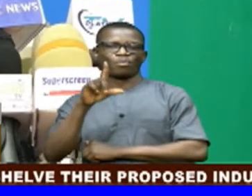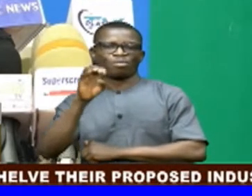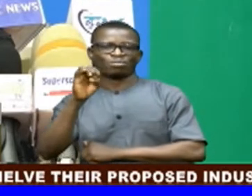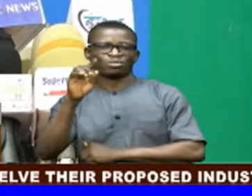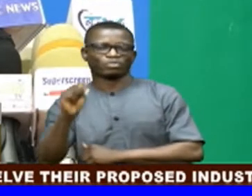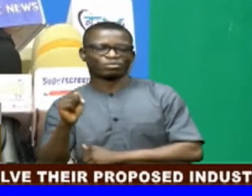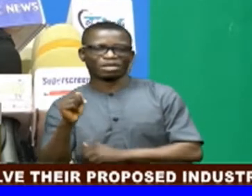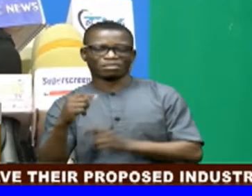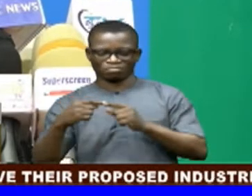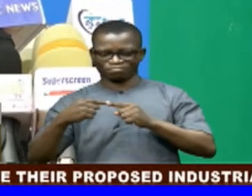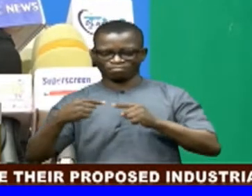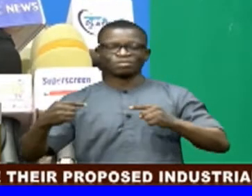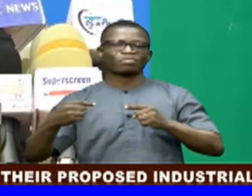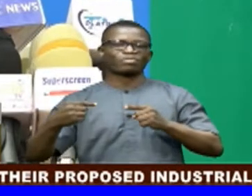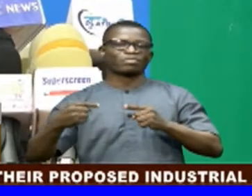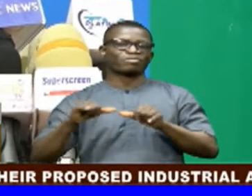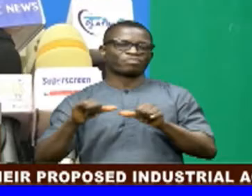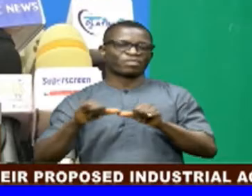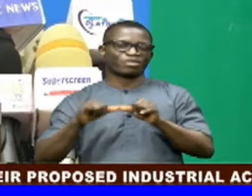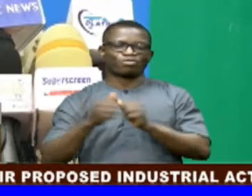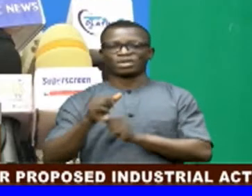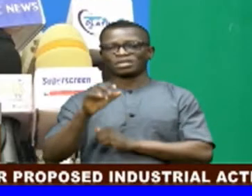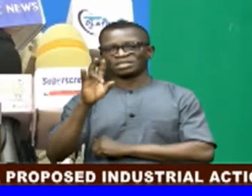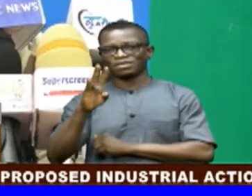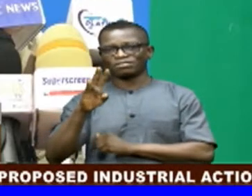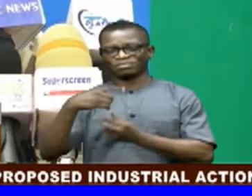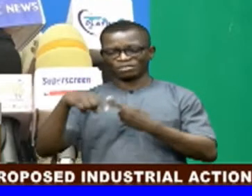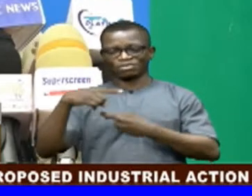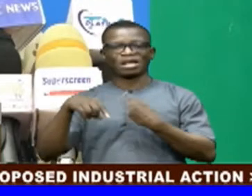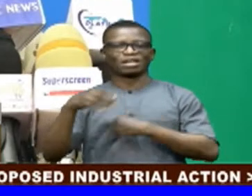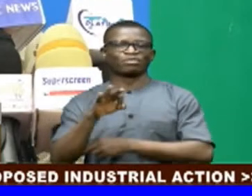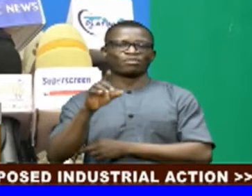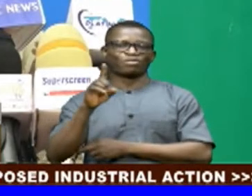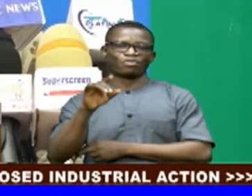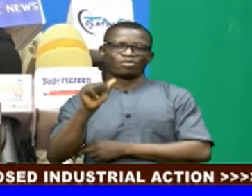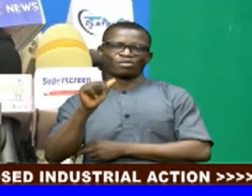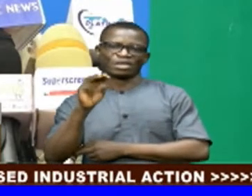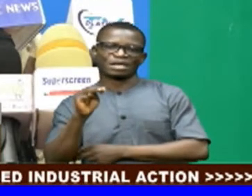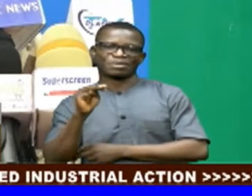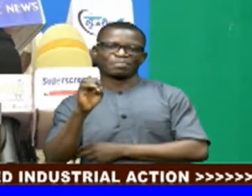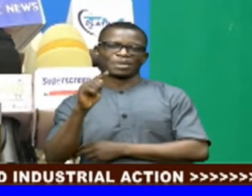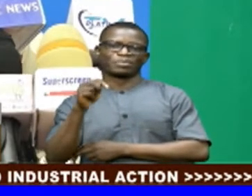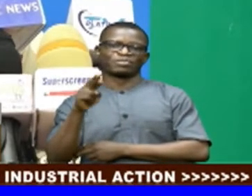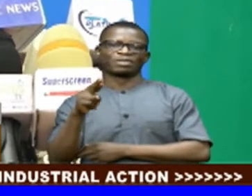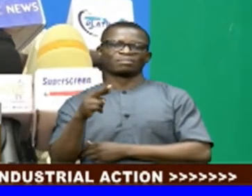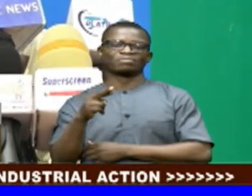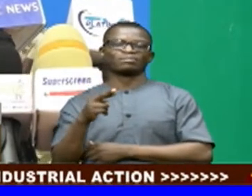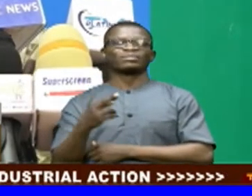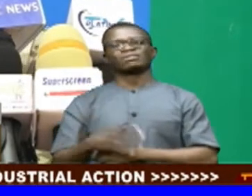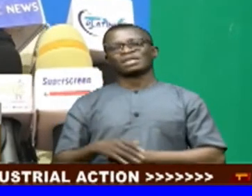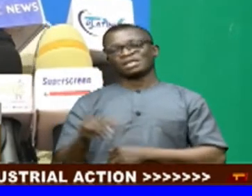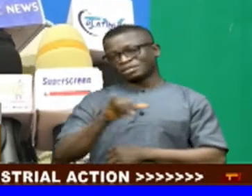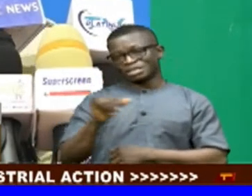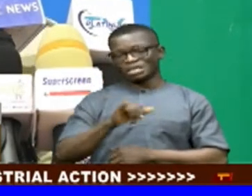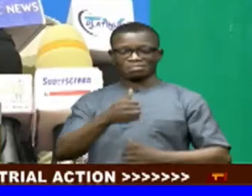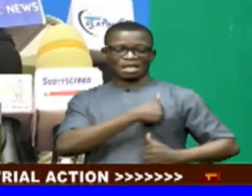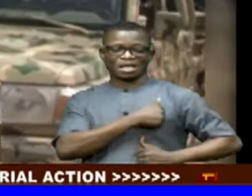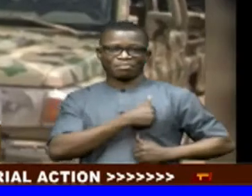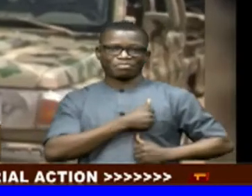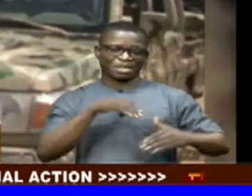7.62mm NATO ammo, and several rounds of 9mm ammo. Similarly, troops